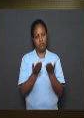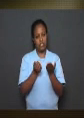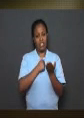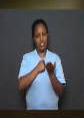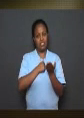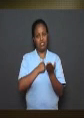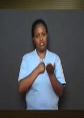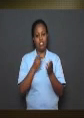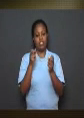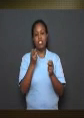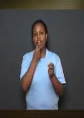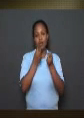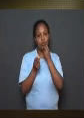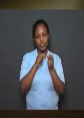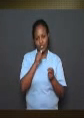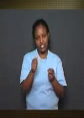self-incrimination,